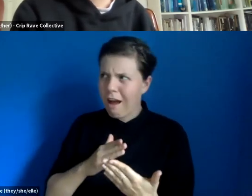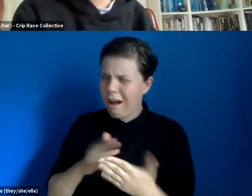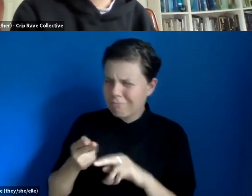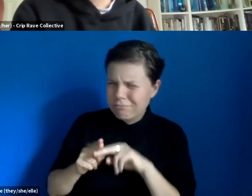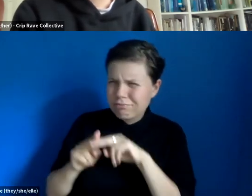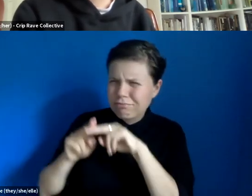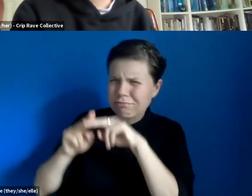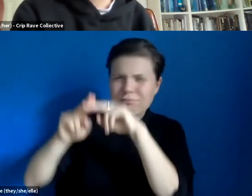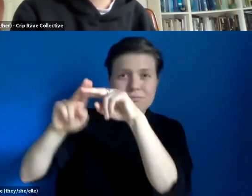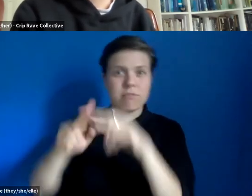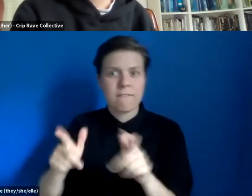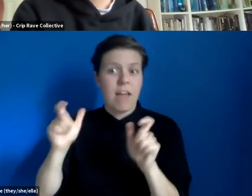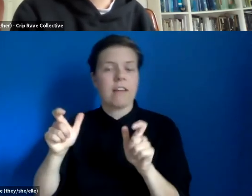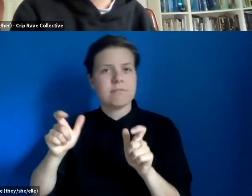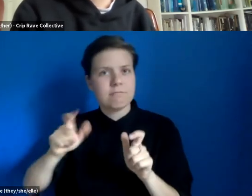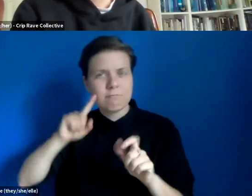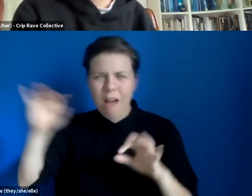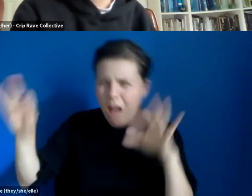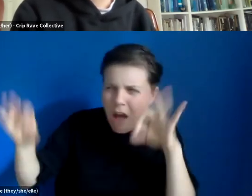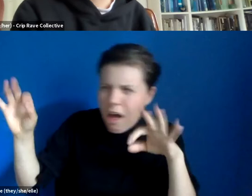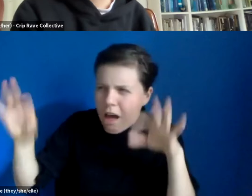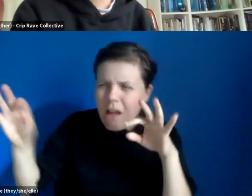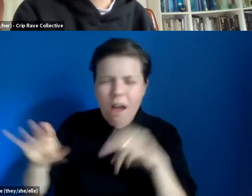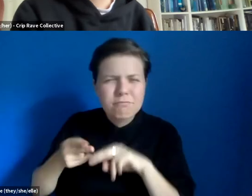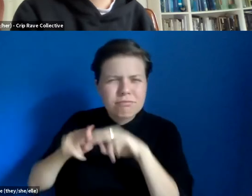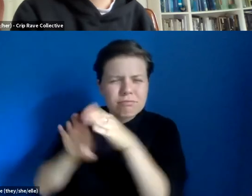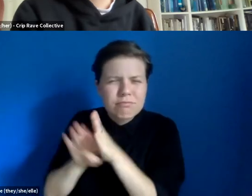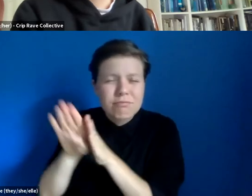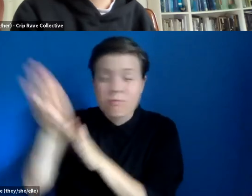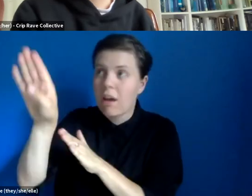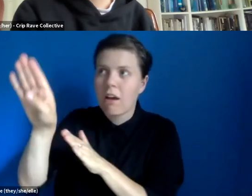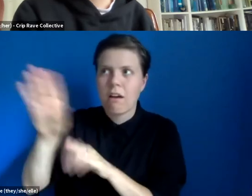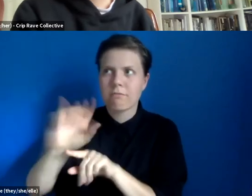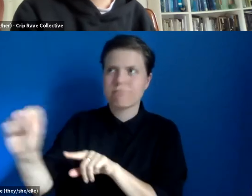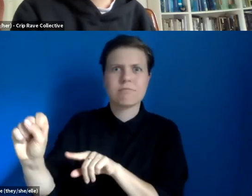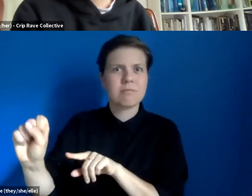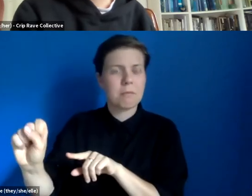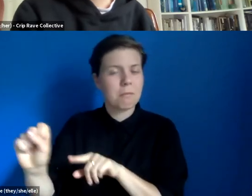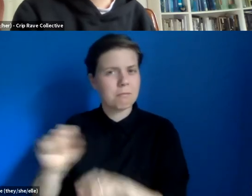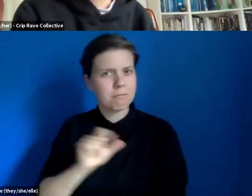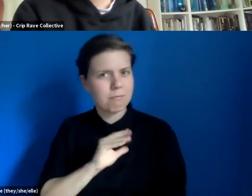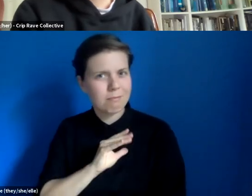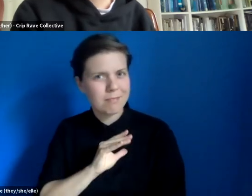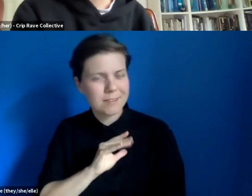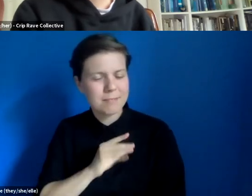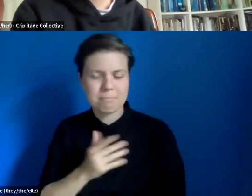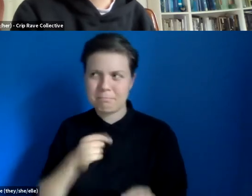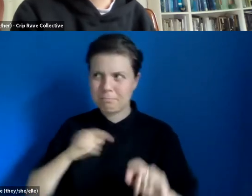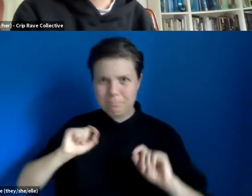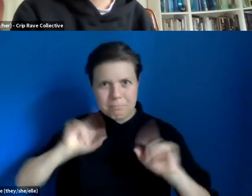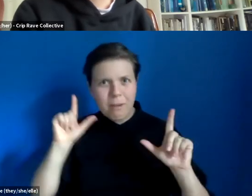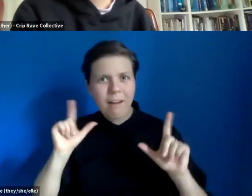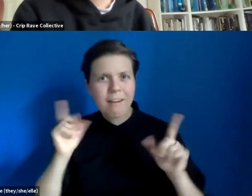things in person, which was actually quite a pleasant surprise.